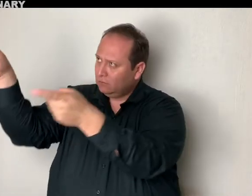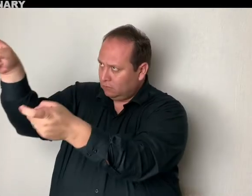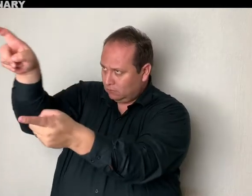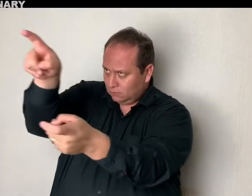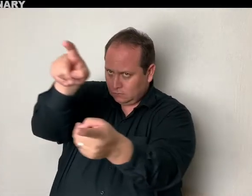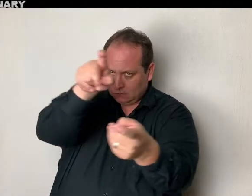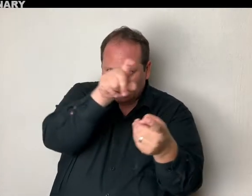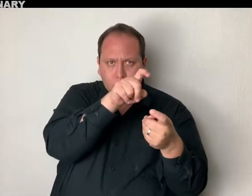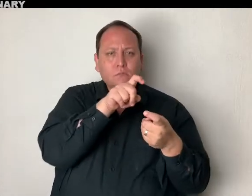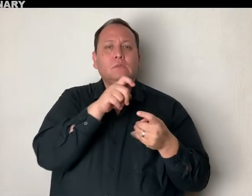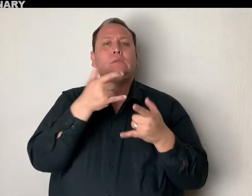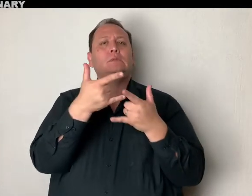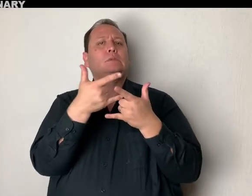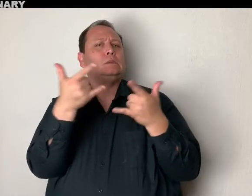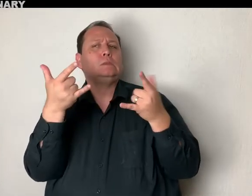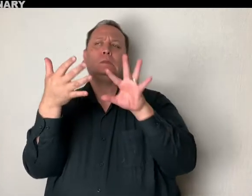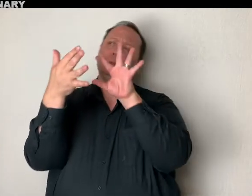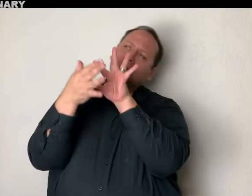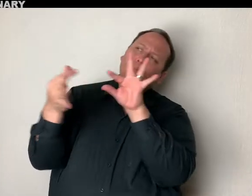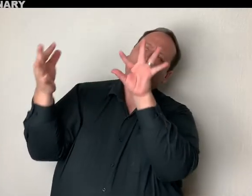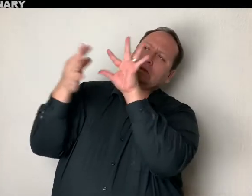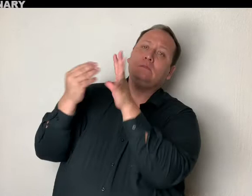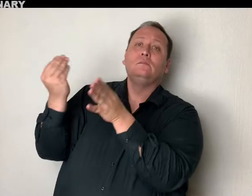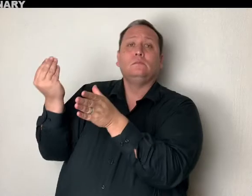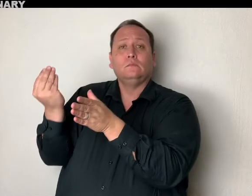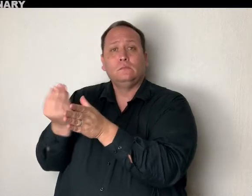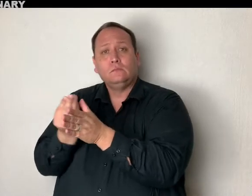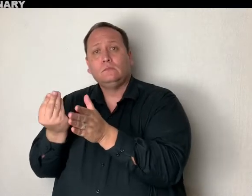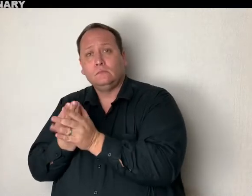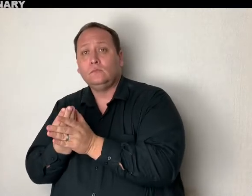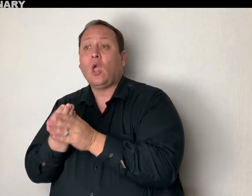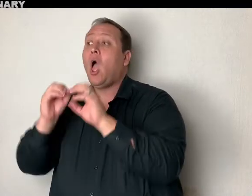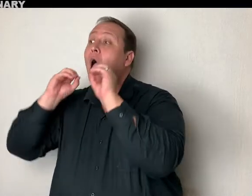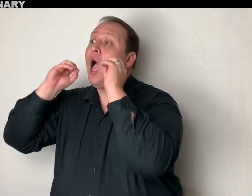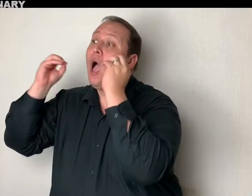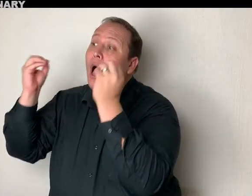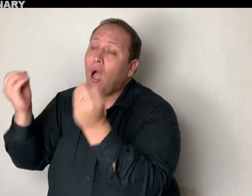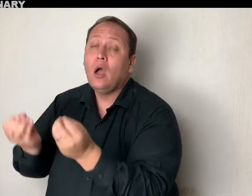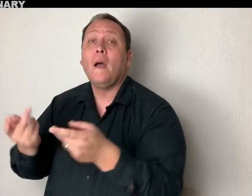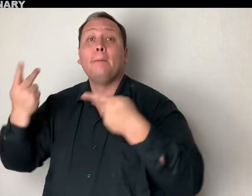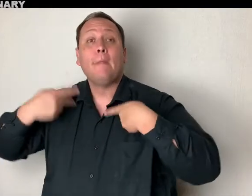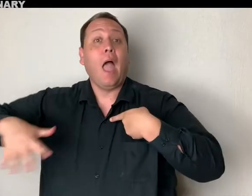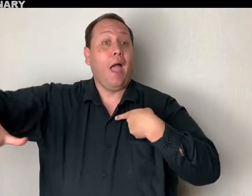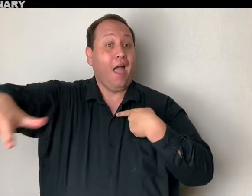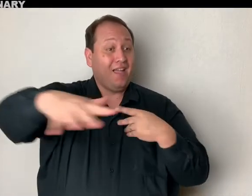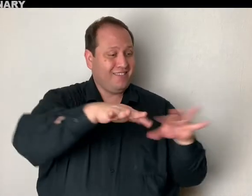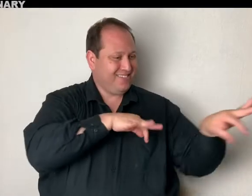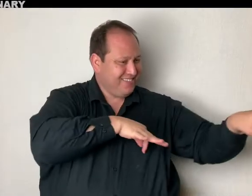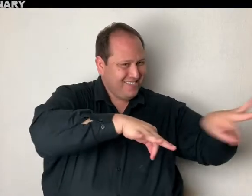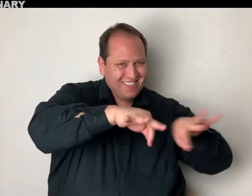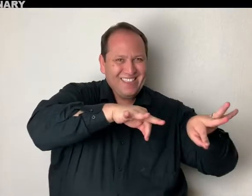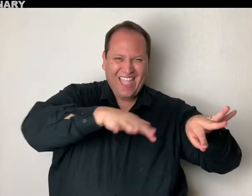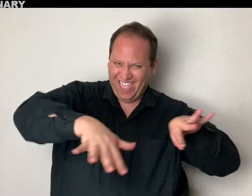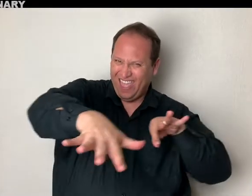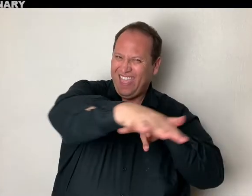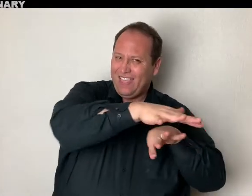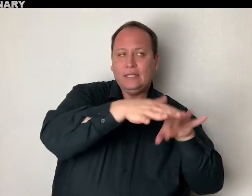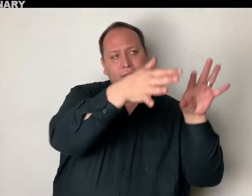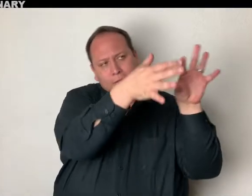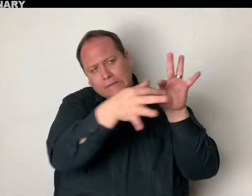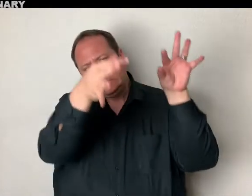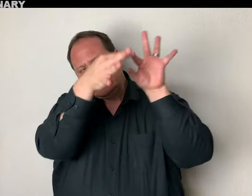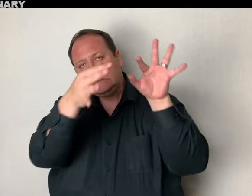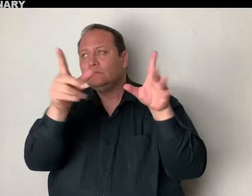from grassroots organizations and people that work within this space. And not just this space,